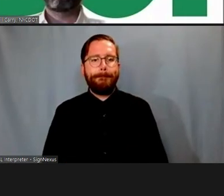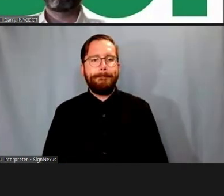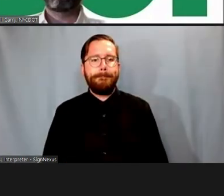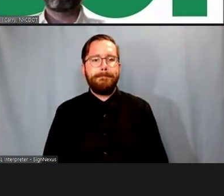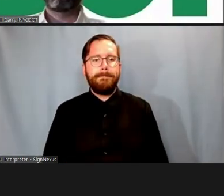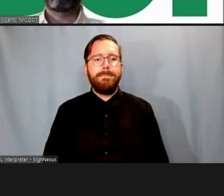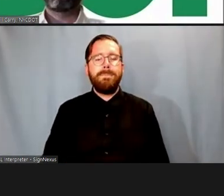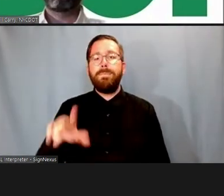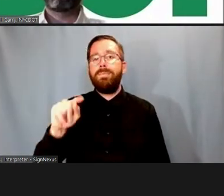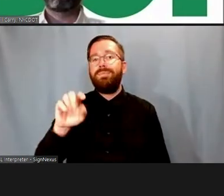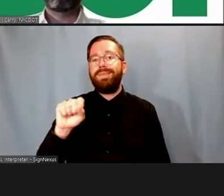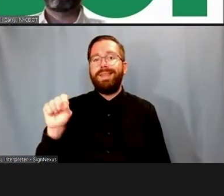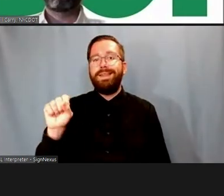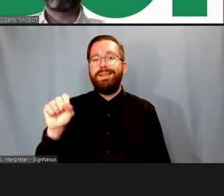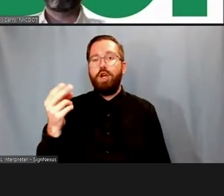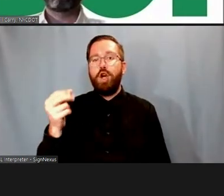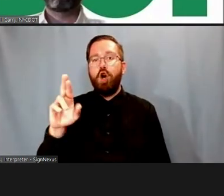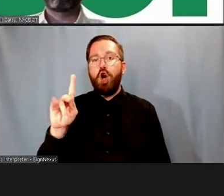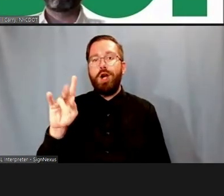tess harkin